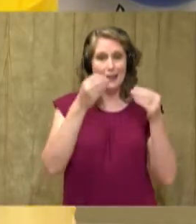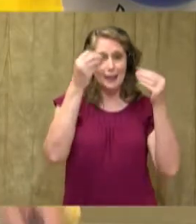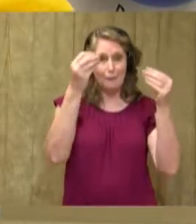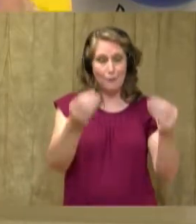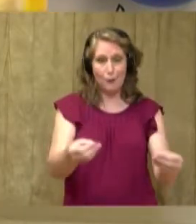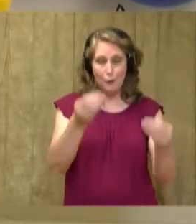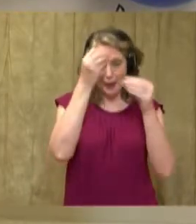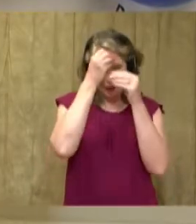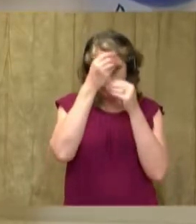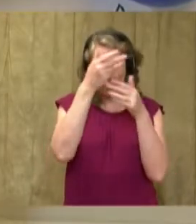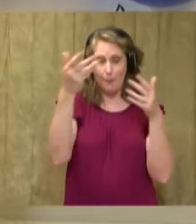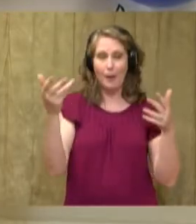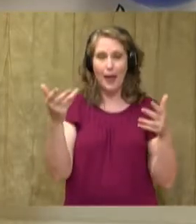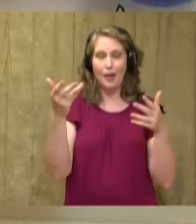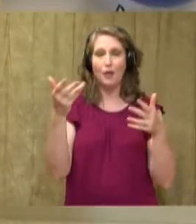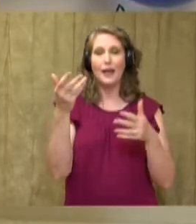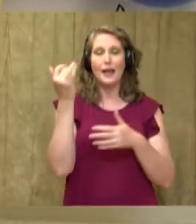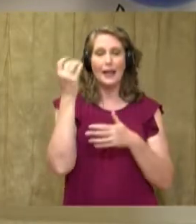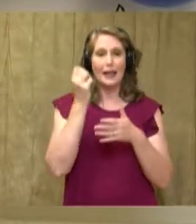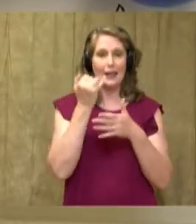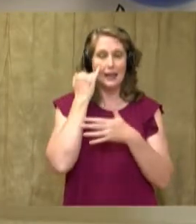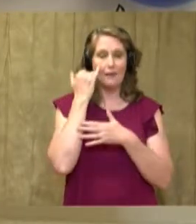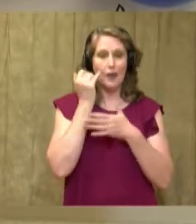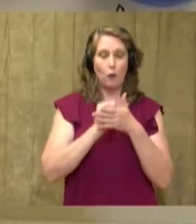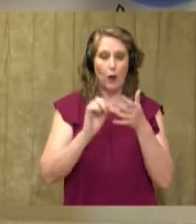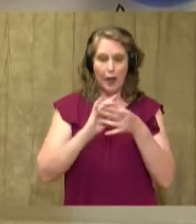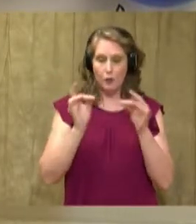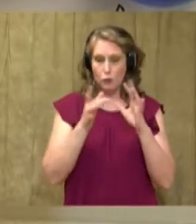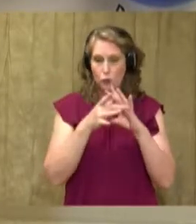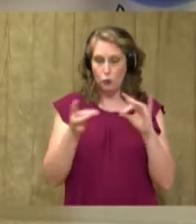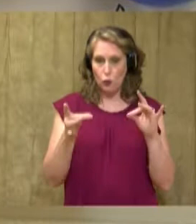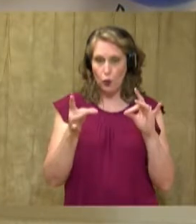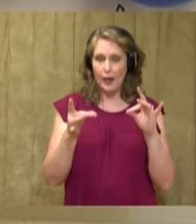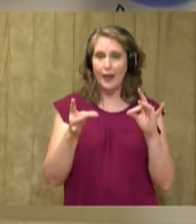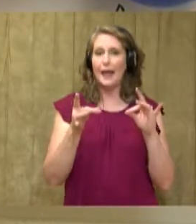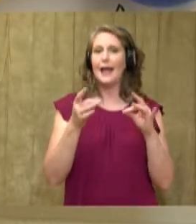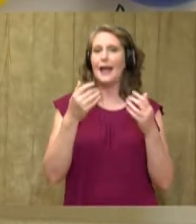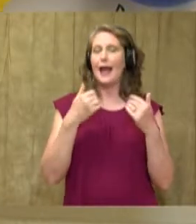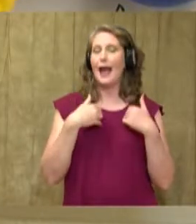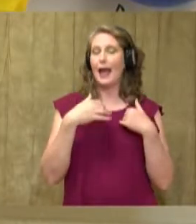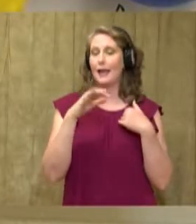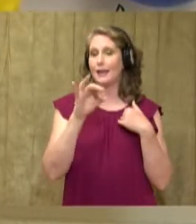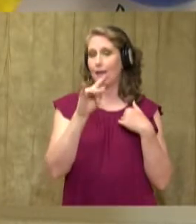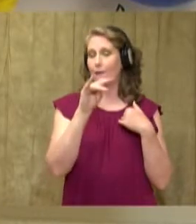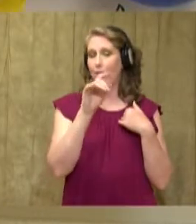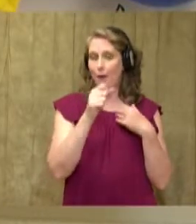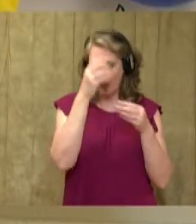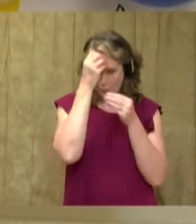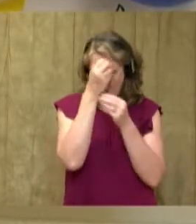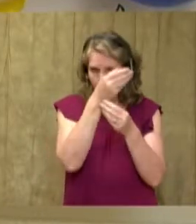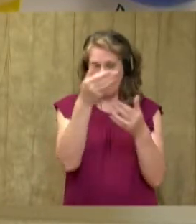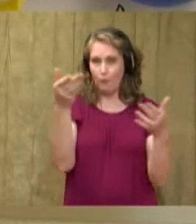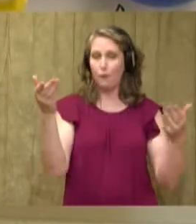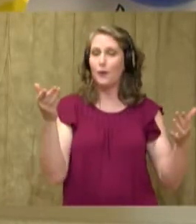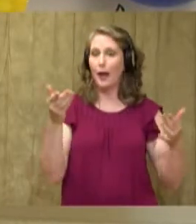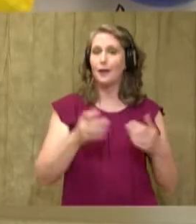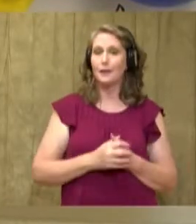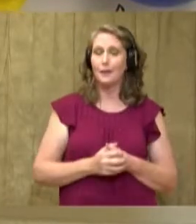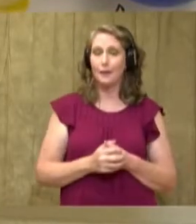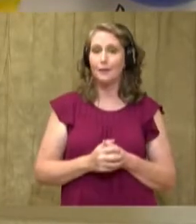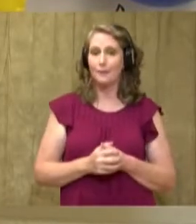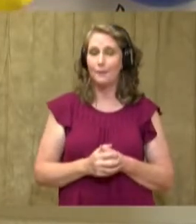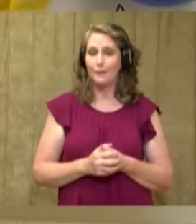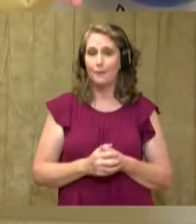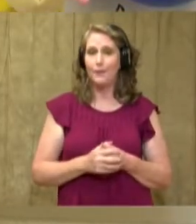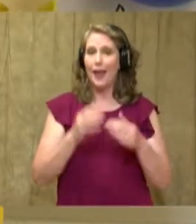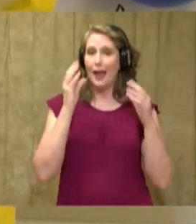information. That's right. So if an author writes an informative story, an informational story, the author is just trying to give you information